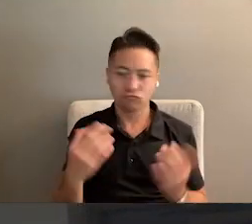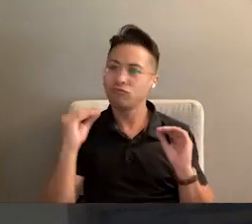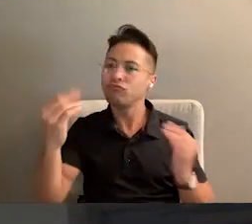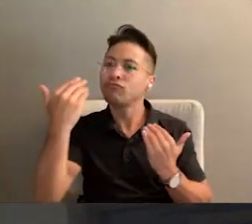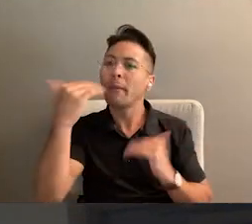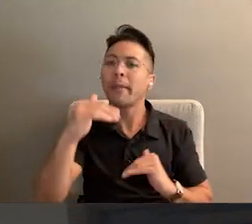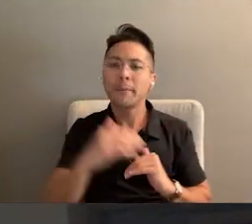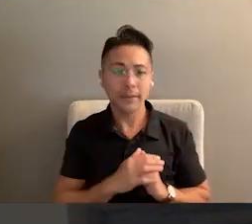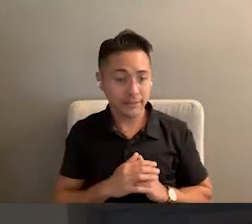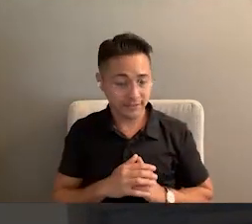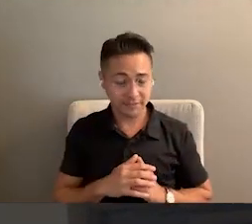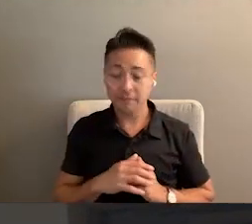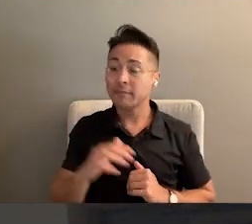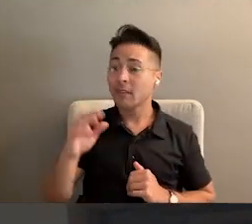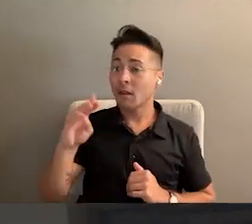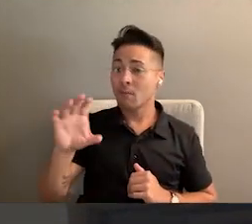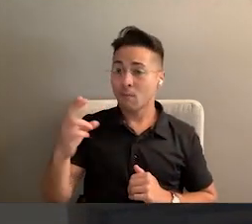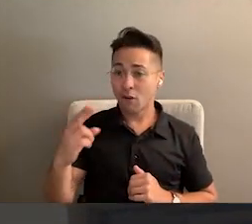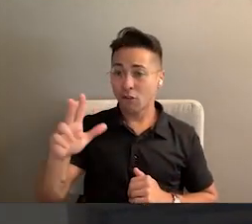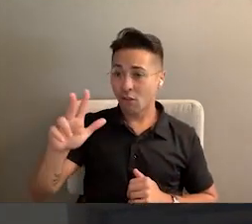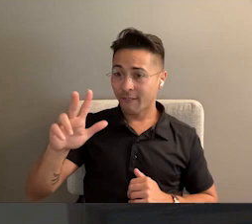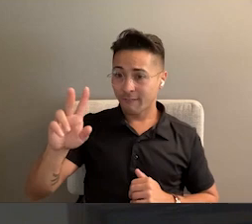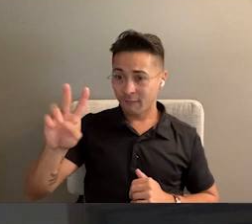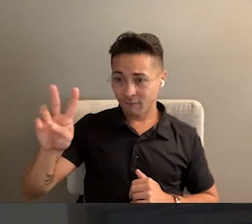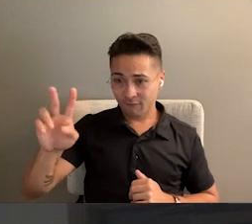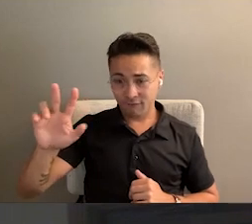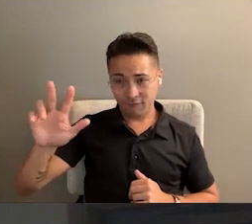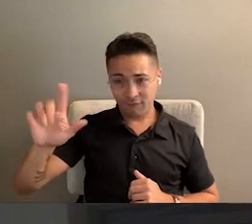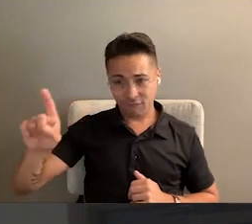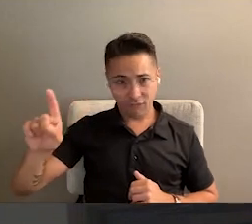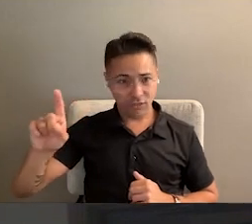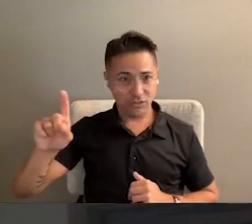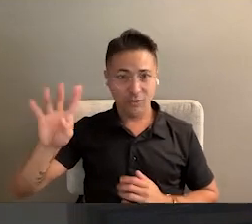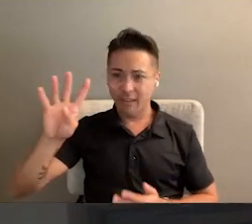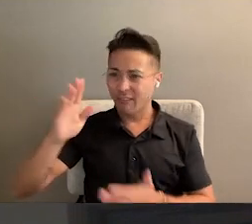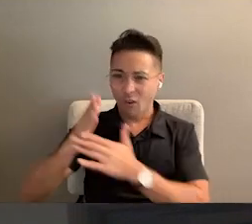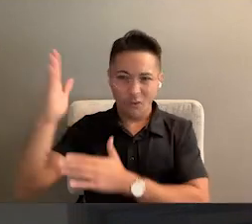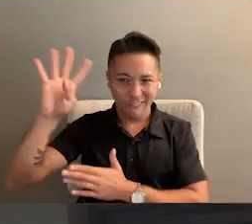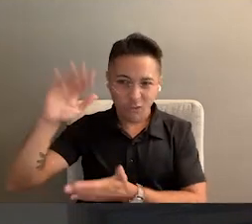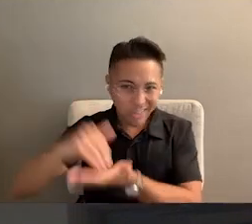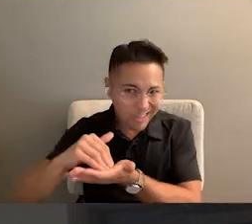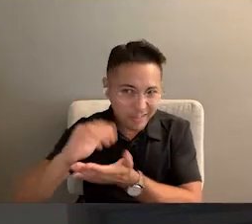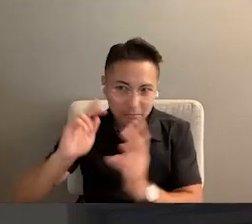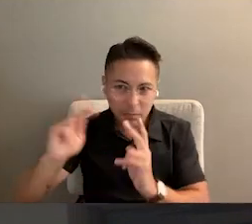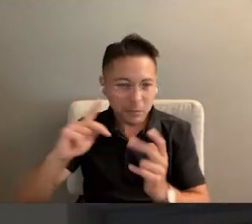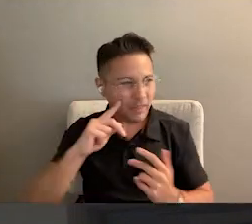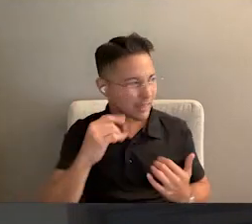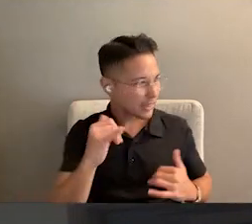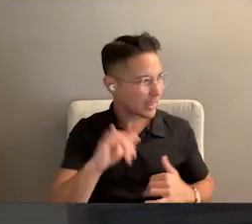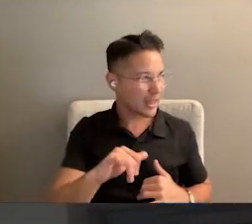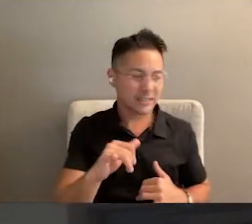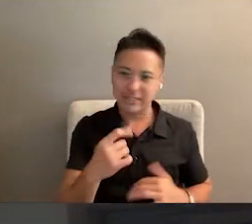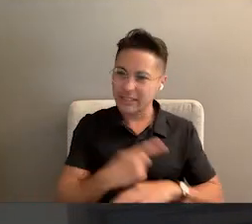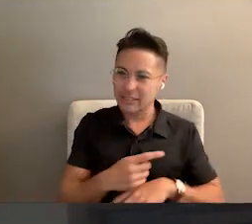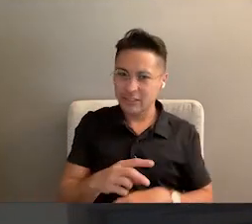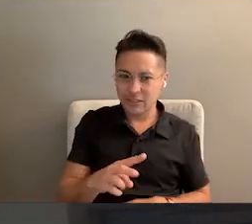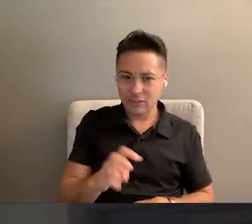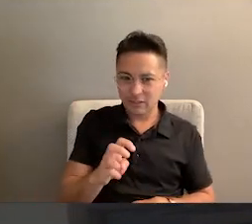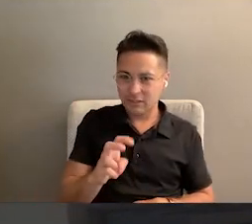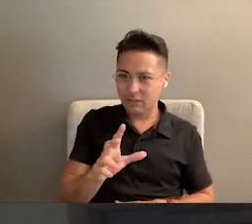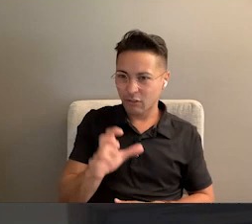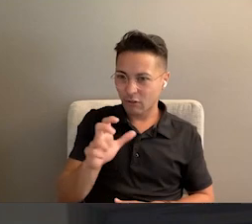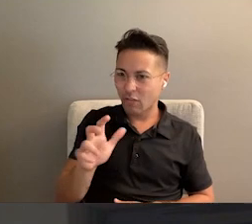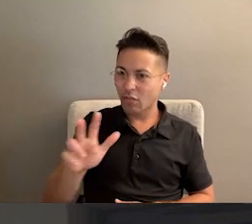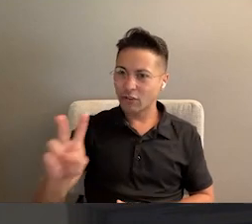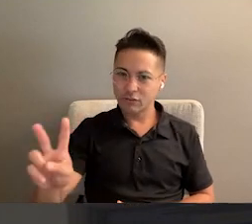join. And that is where we still are today. As of March 31st, we had 4,224 people on the program. I